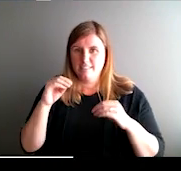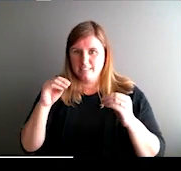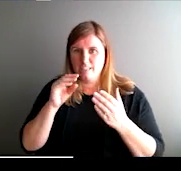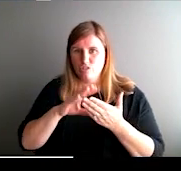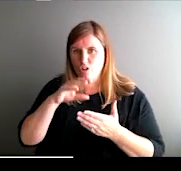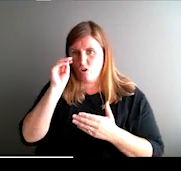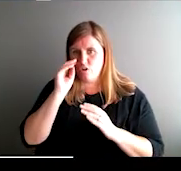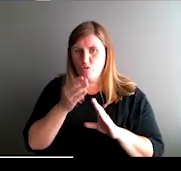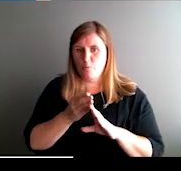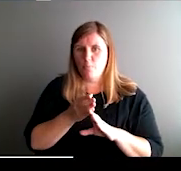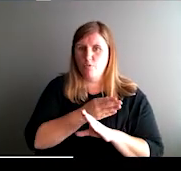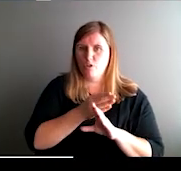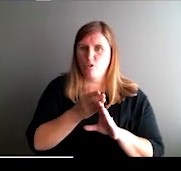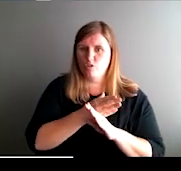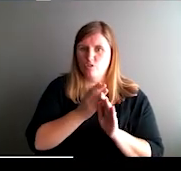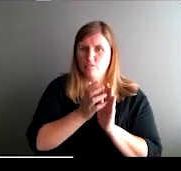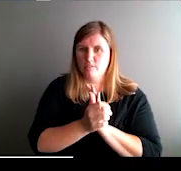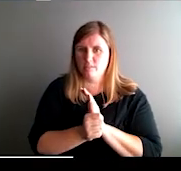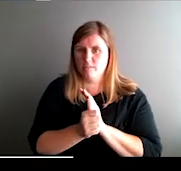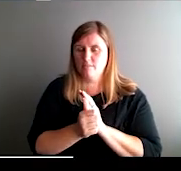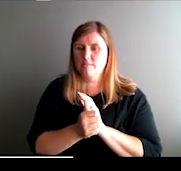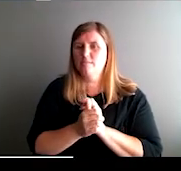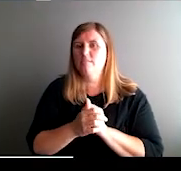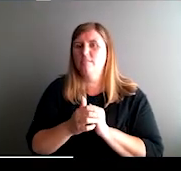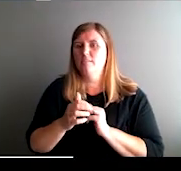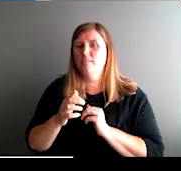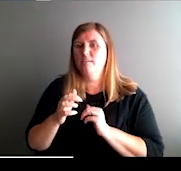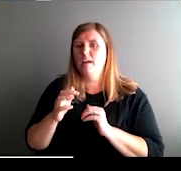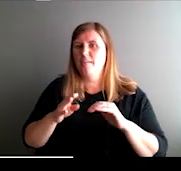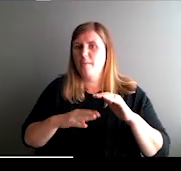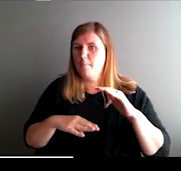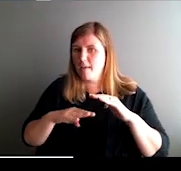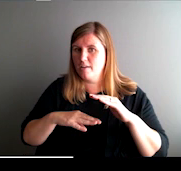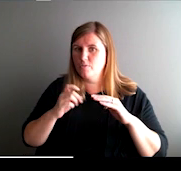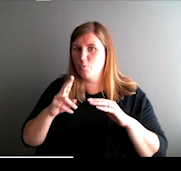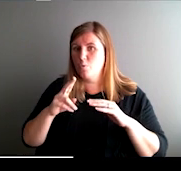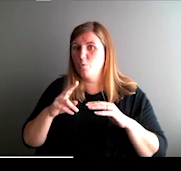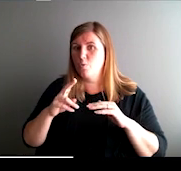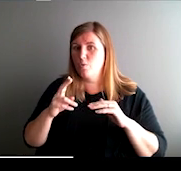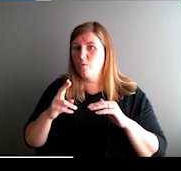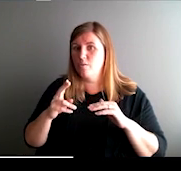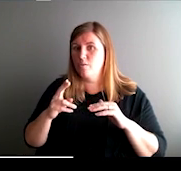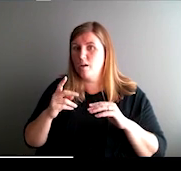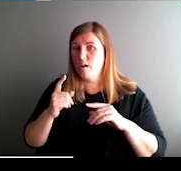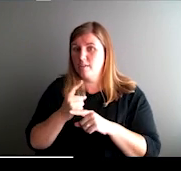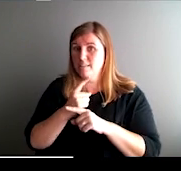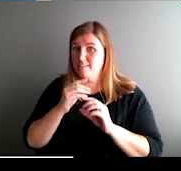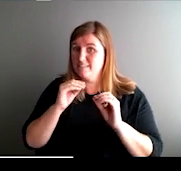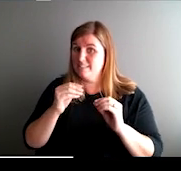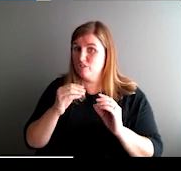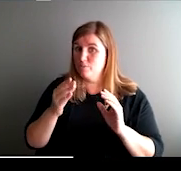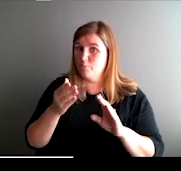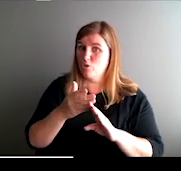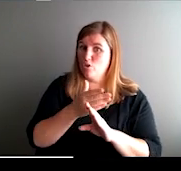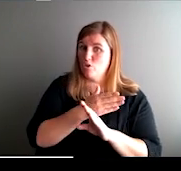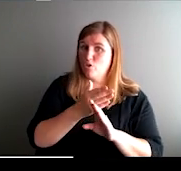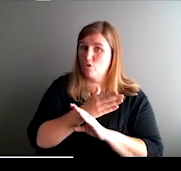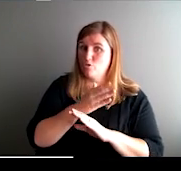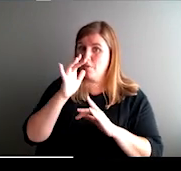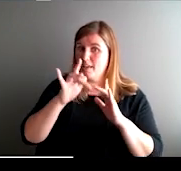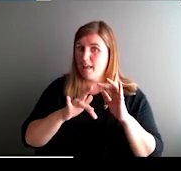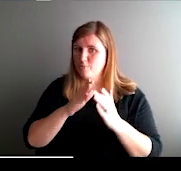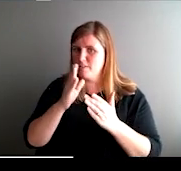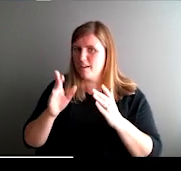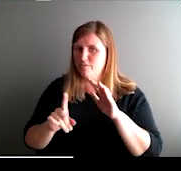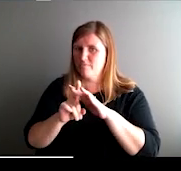those precursor skills, fill in those gaps at the base, or ideally teach them earlier so the gaps are never there in the